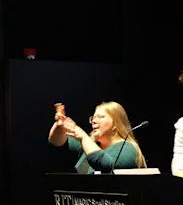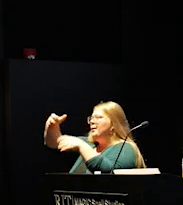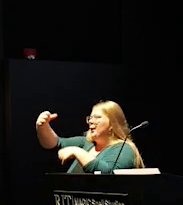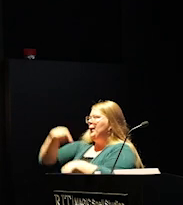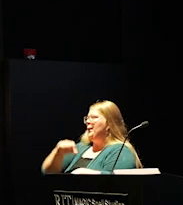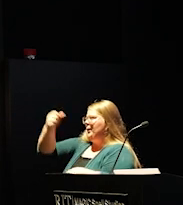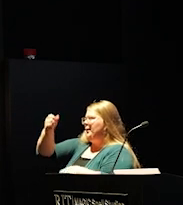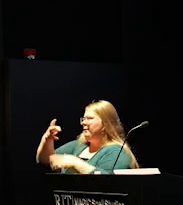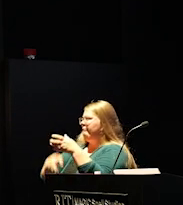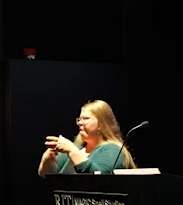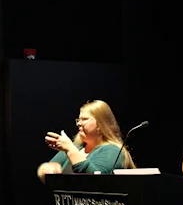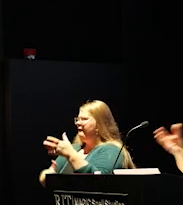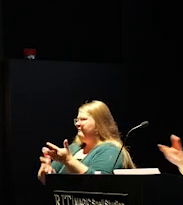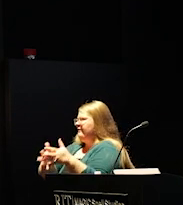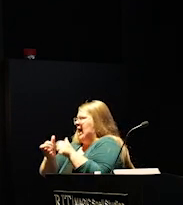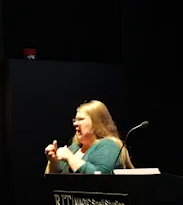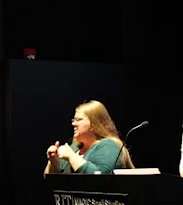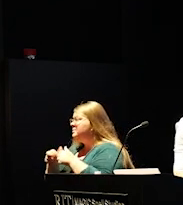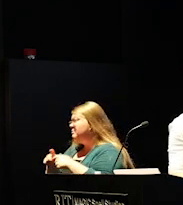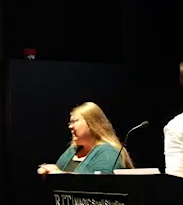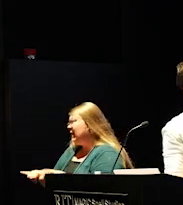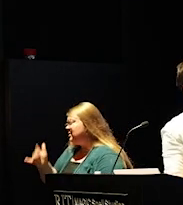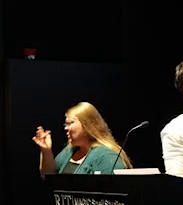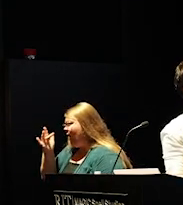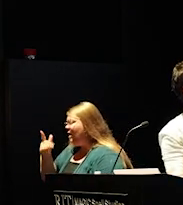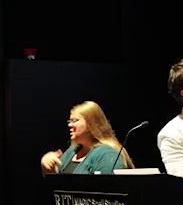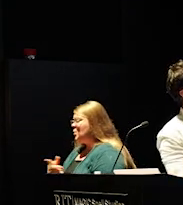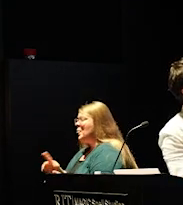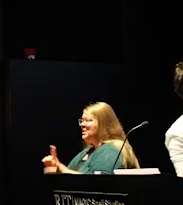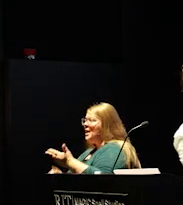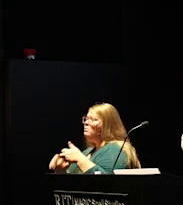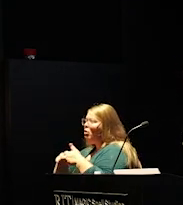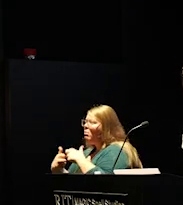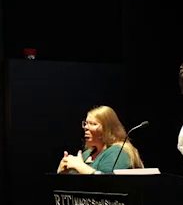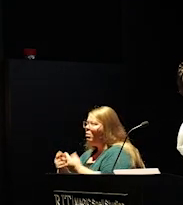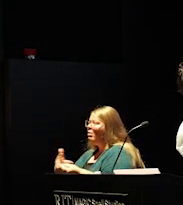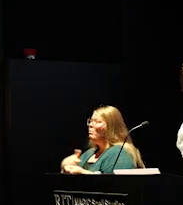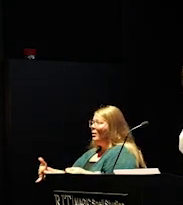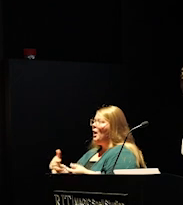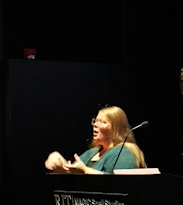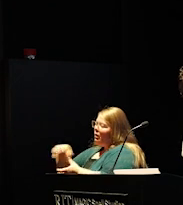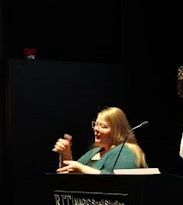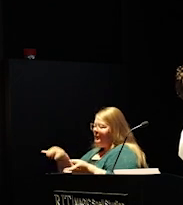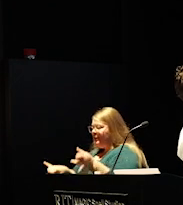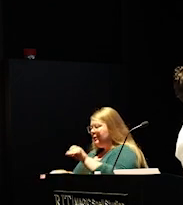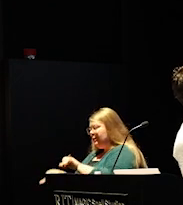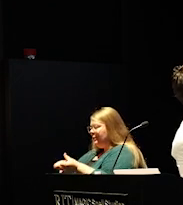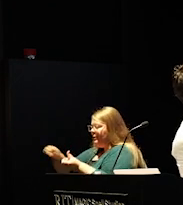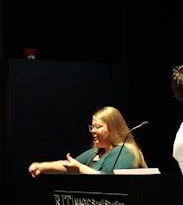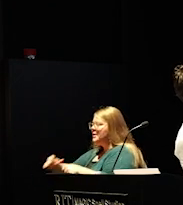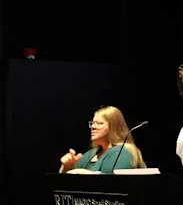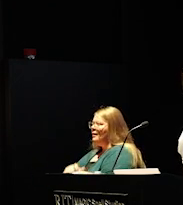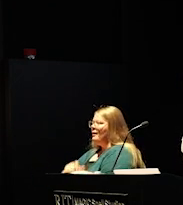2 different bars. But it's part of how it's successful. Like there's a design problem. The design problem is that in this second